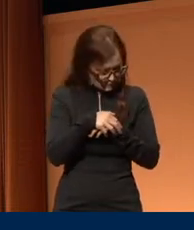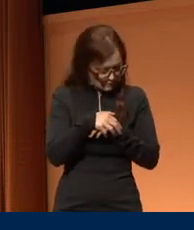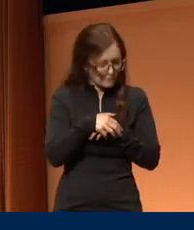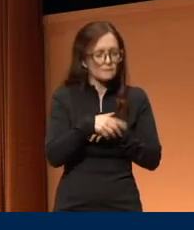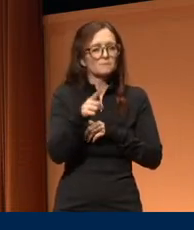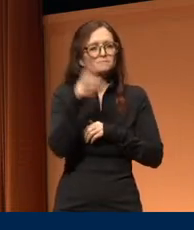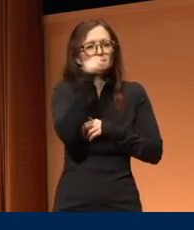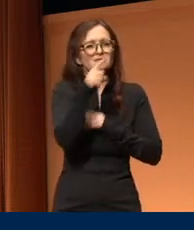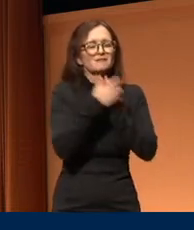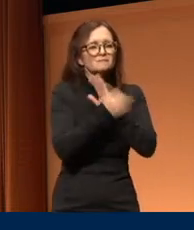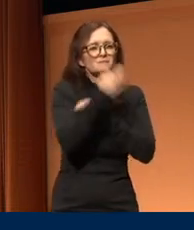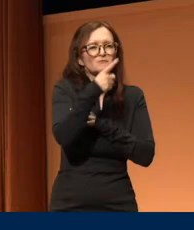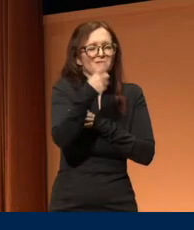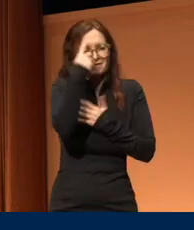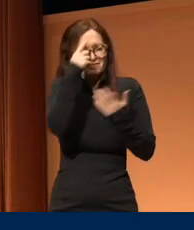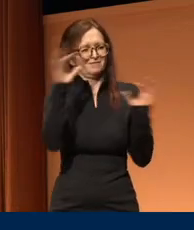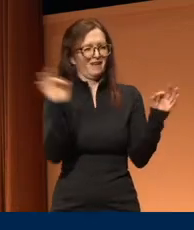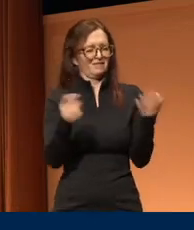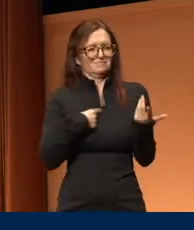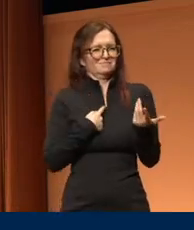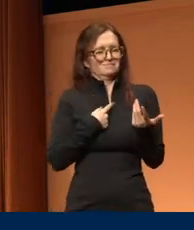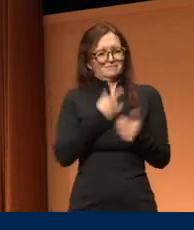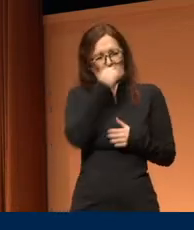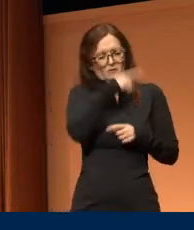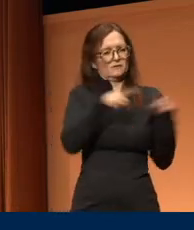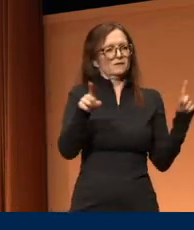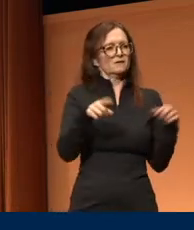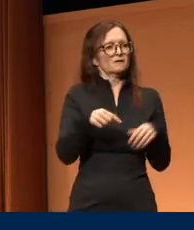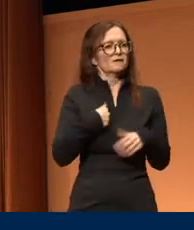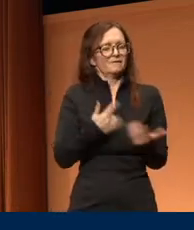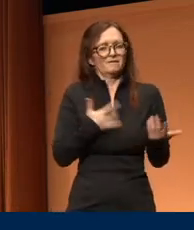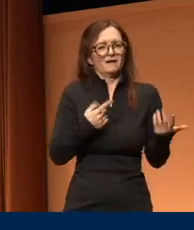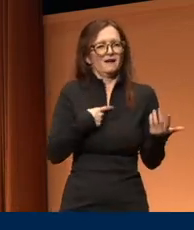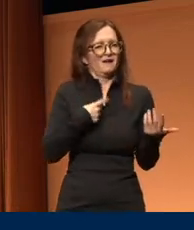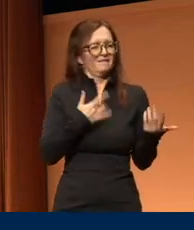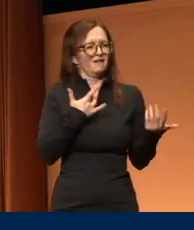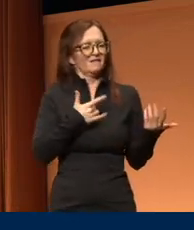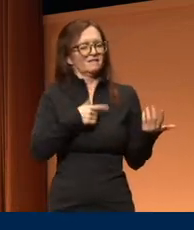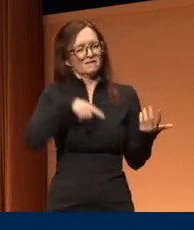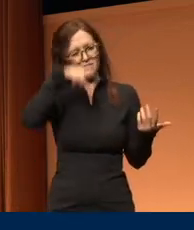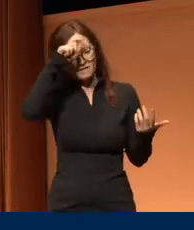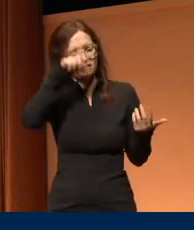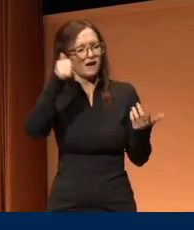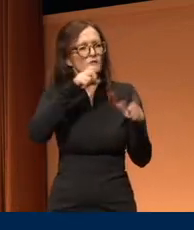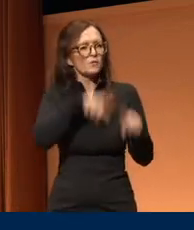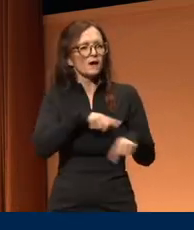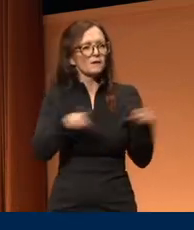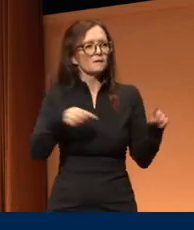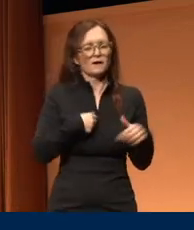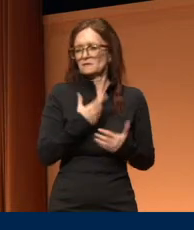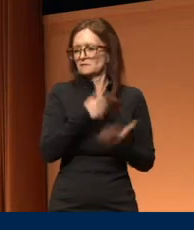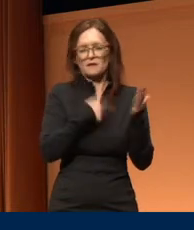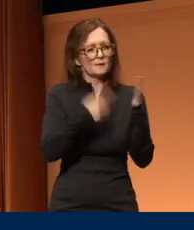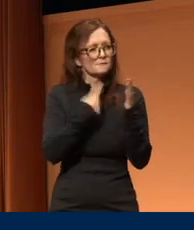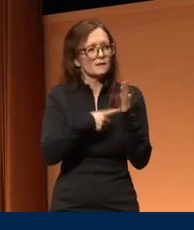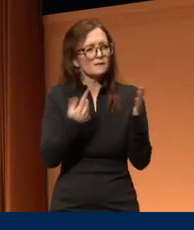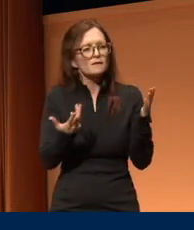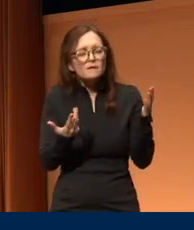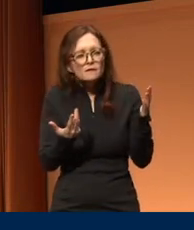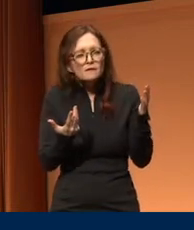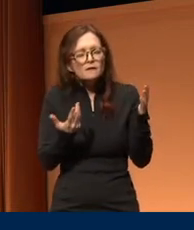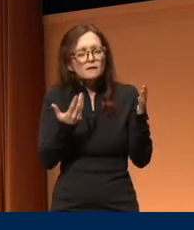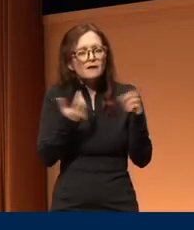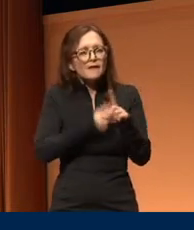Mrs. the expert, you're spouting nonsense. I was puzzled by the reaction of the other citizens because even as they sometimes protested